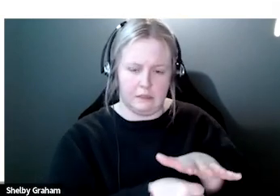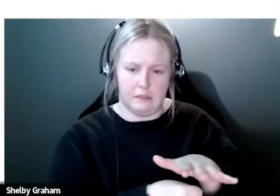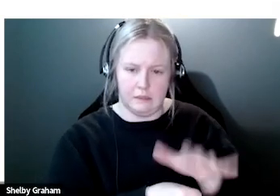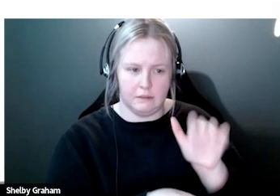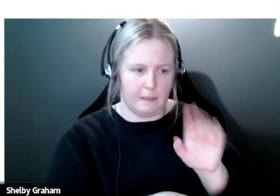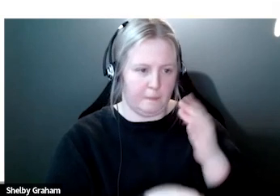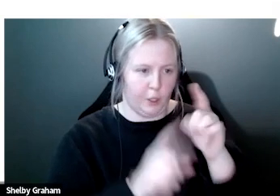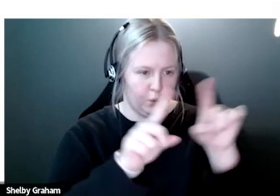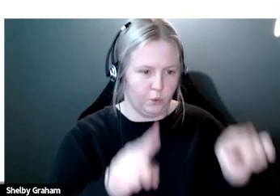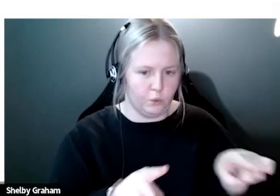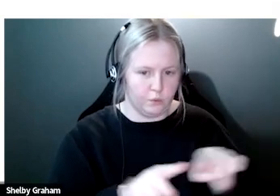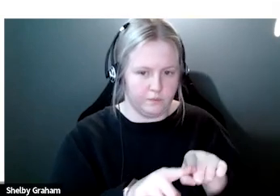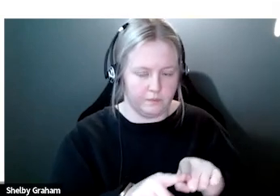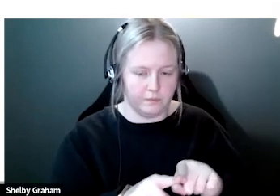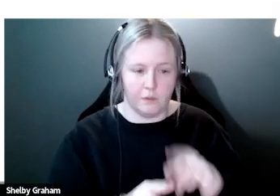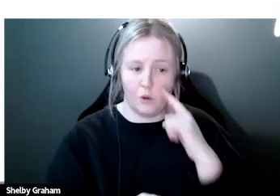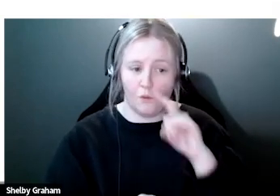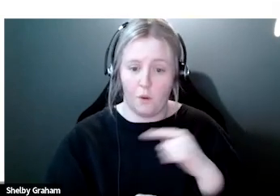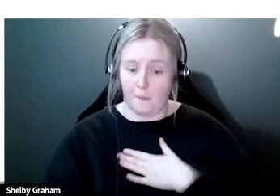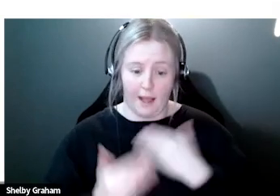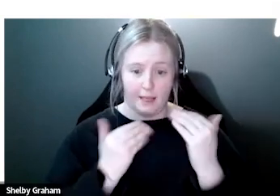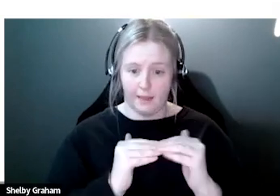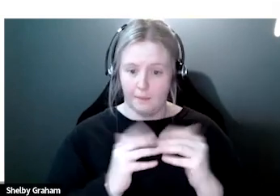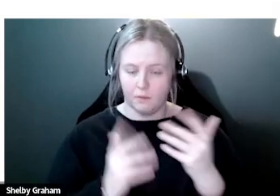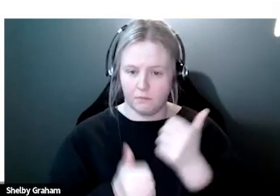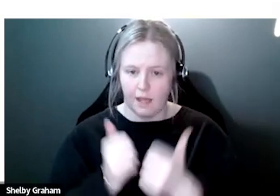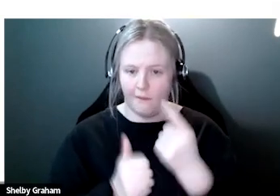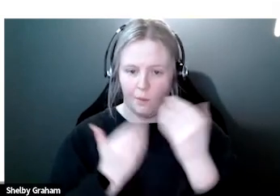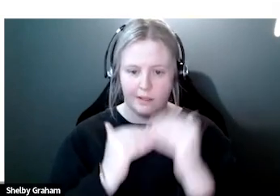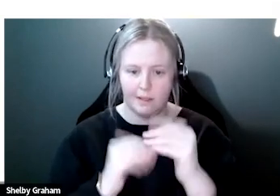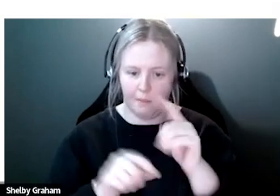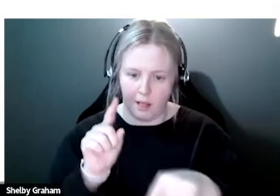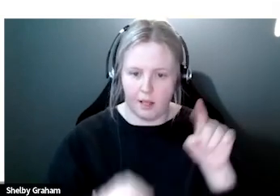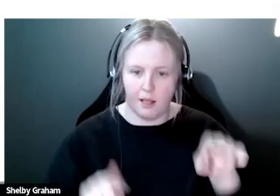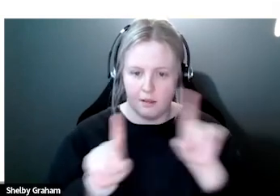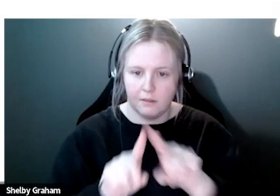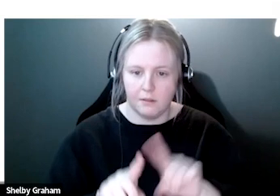of tolerance, every human has one. And the neurodivergent, we tend to have